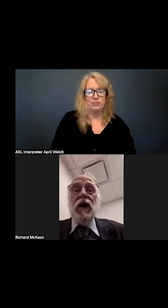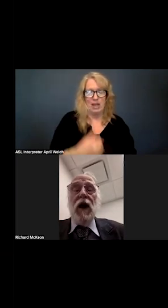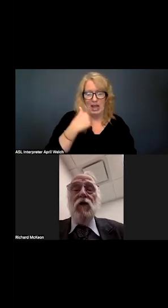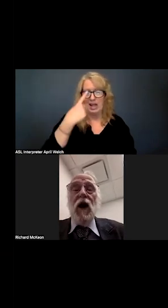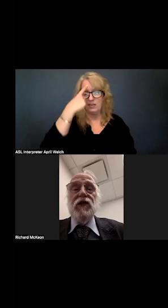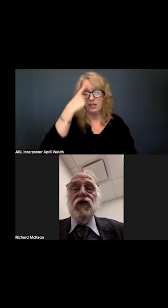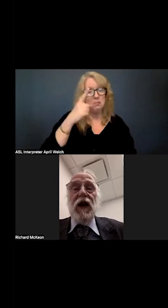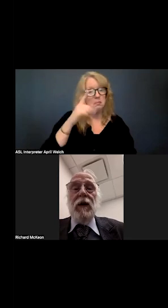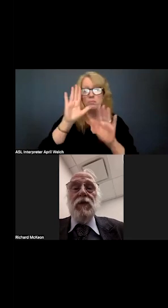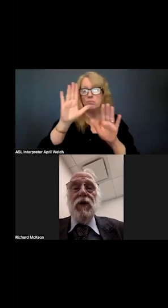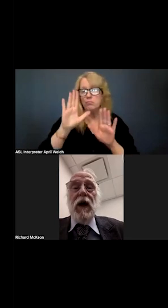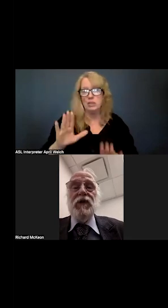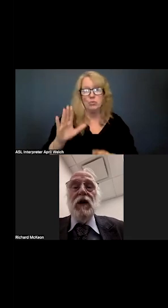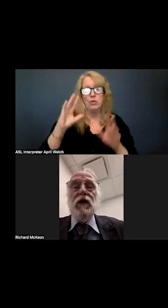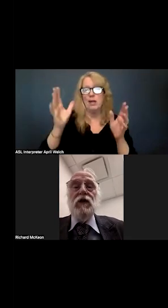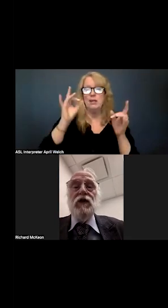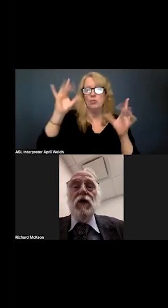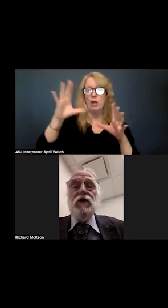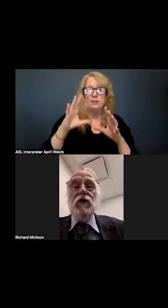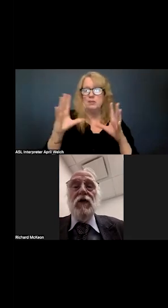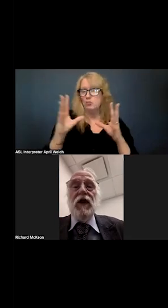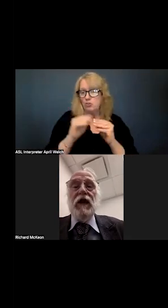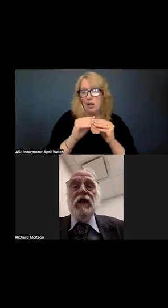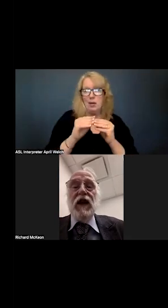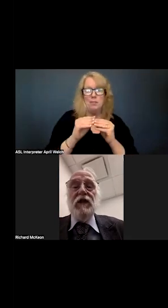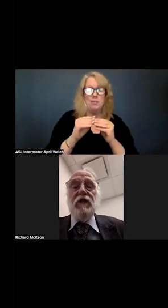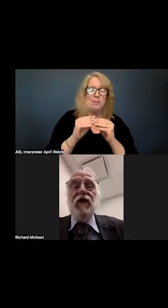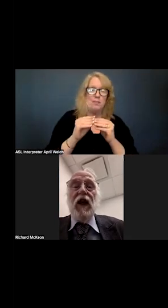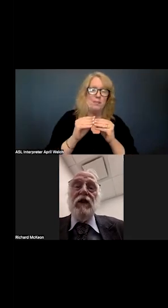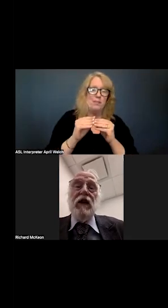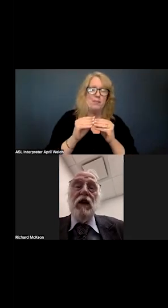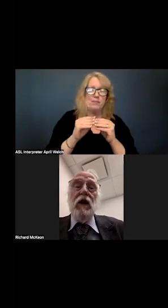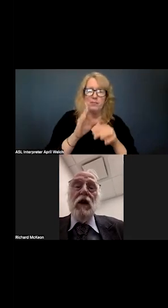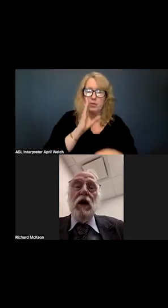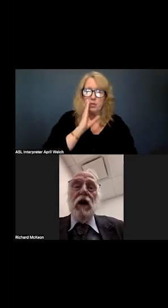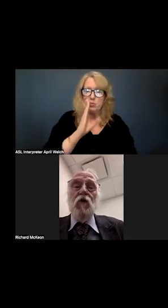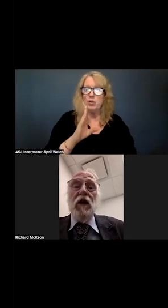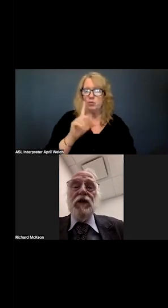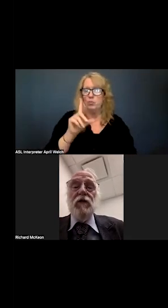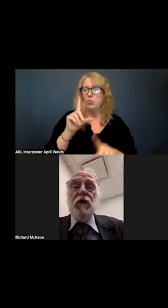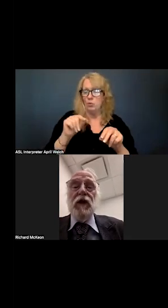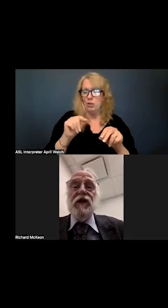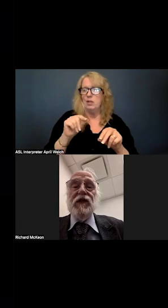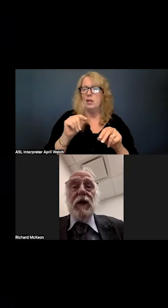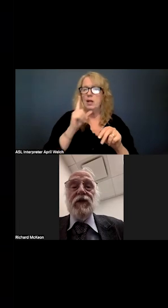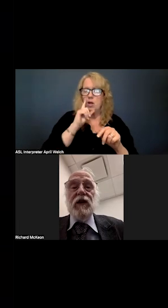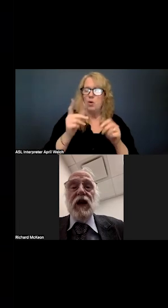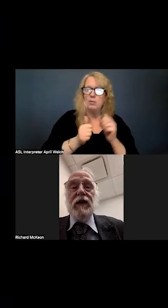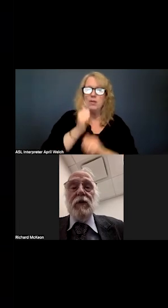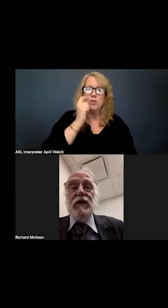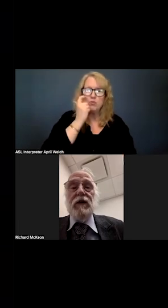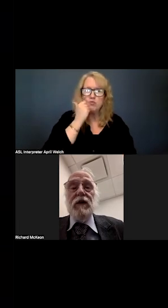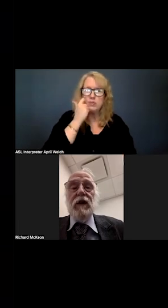it would be a great crisis jam to perhaps, do on the NINA standards and the relatively recent